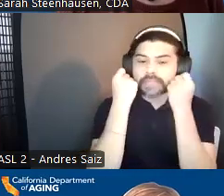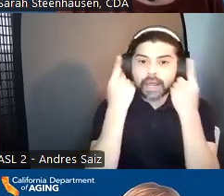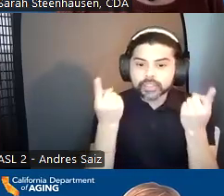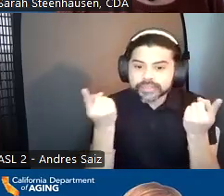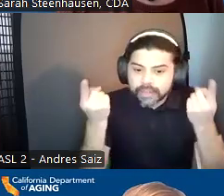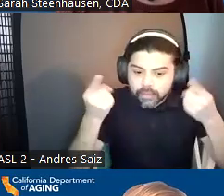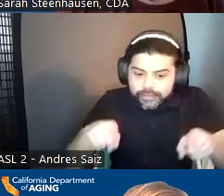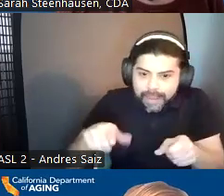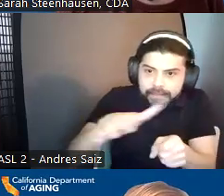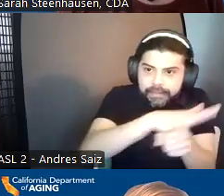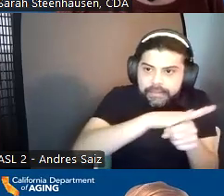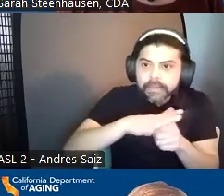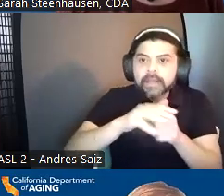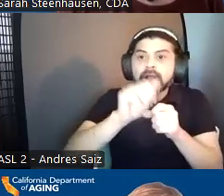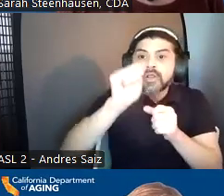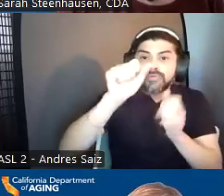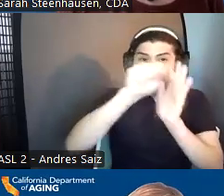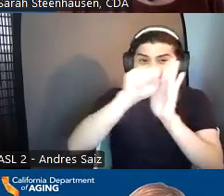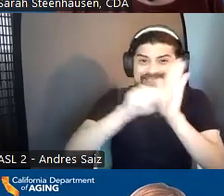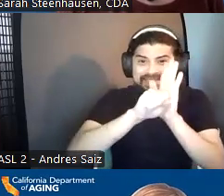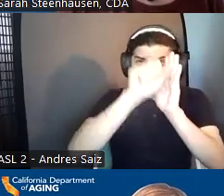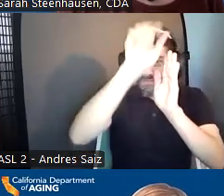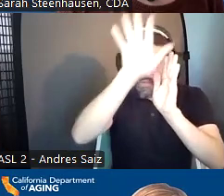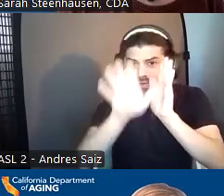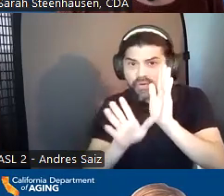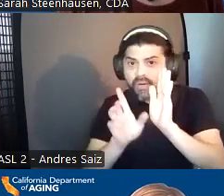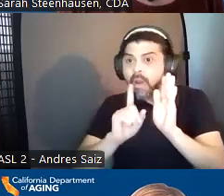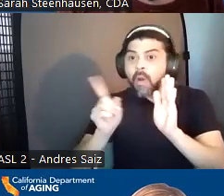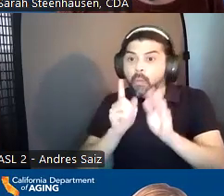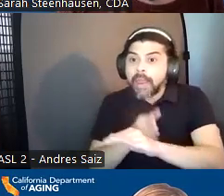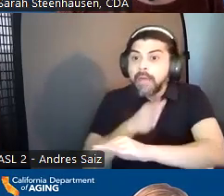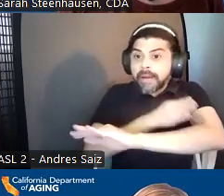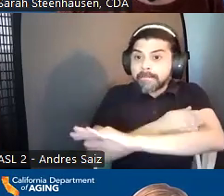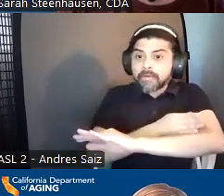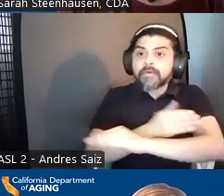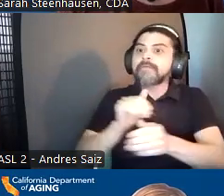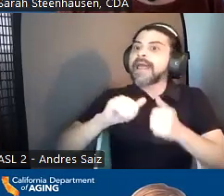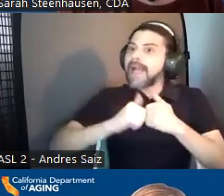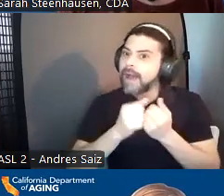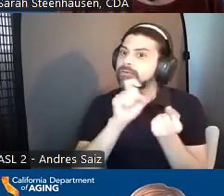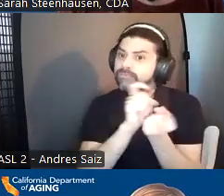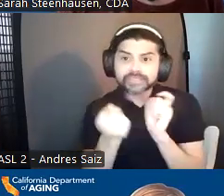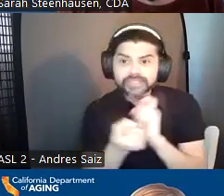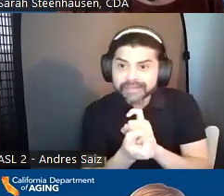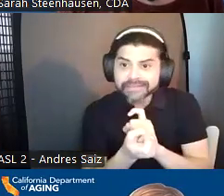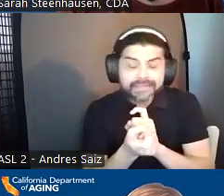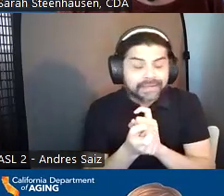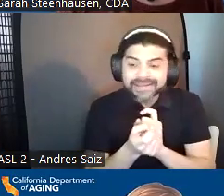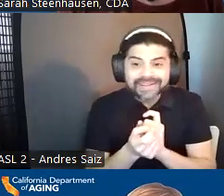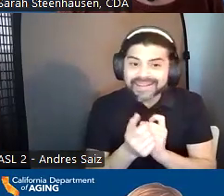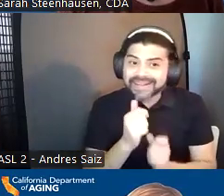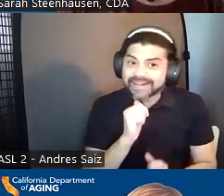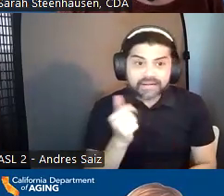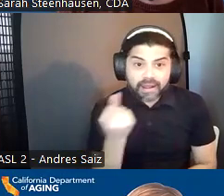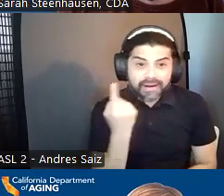occurring throughout the state, how we can improve, and where reform is needed. It's not always easy to see where your voice makes